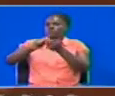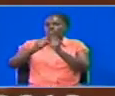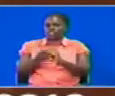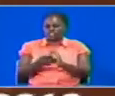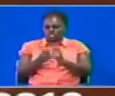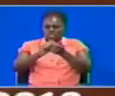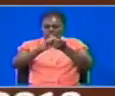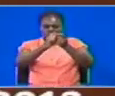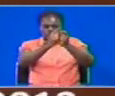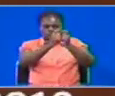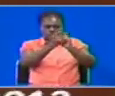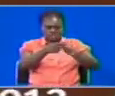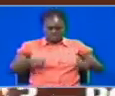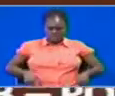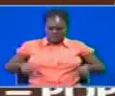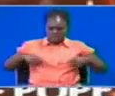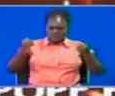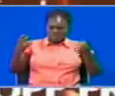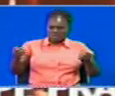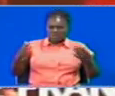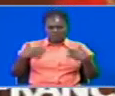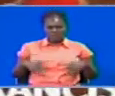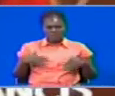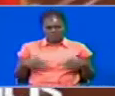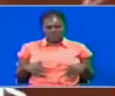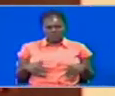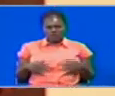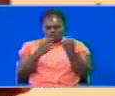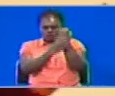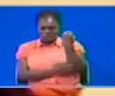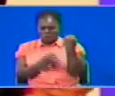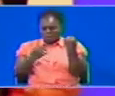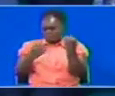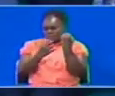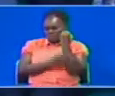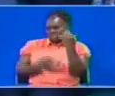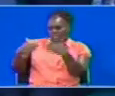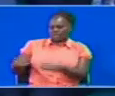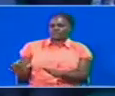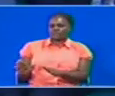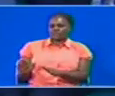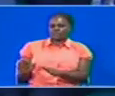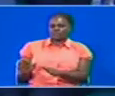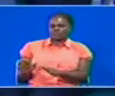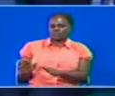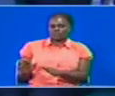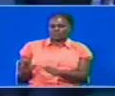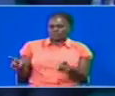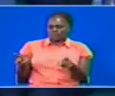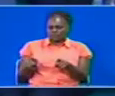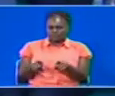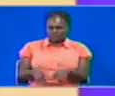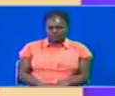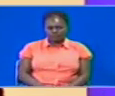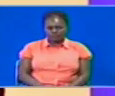has changed the lives of millions of people. It's brought many out of poverty. It's created a middle class in some areas. And yet we know...